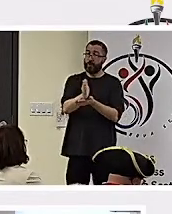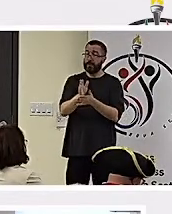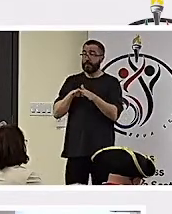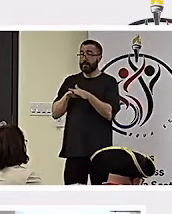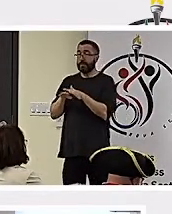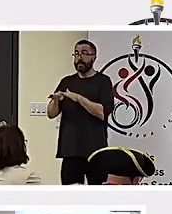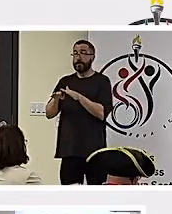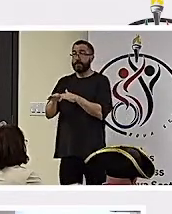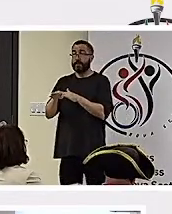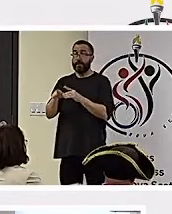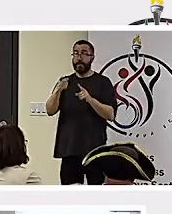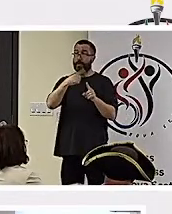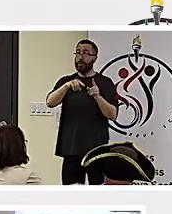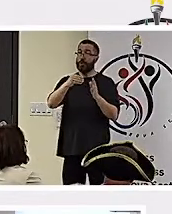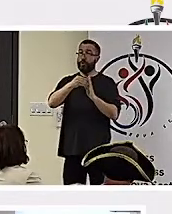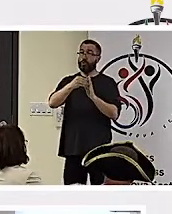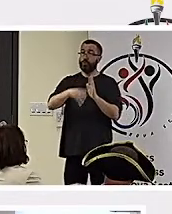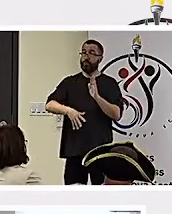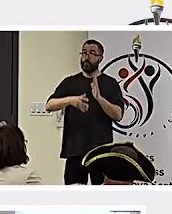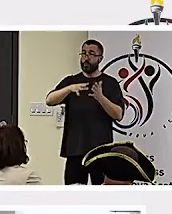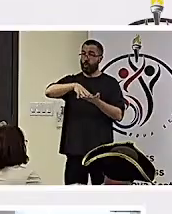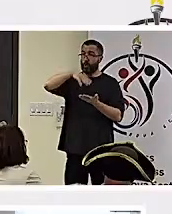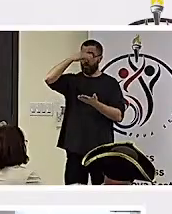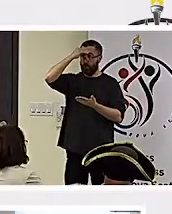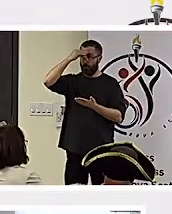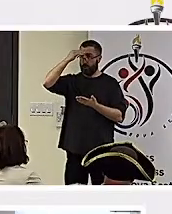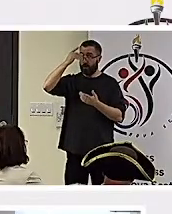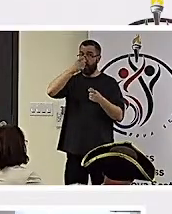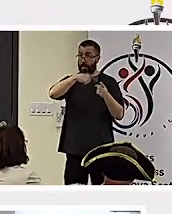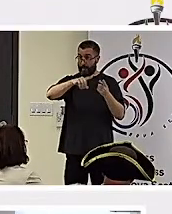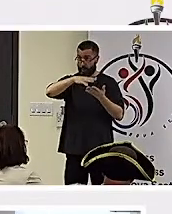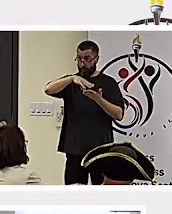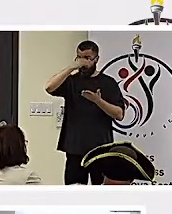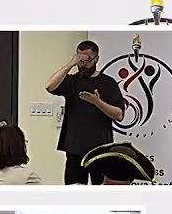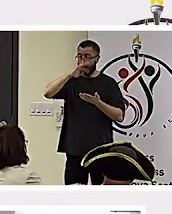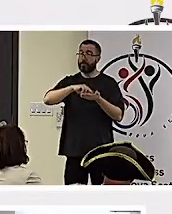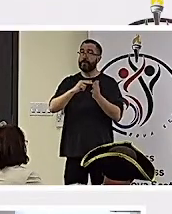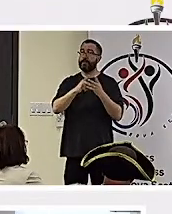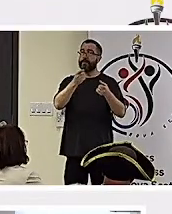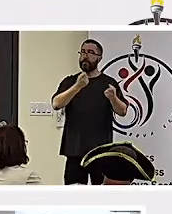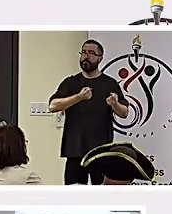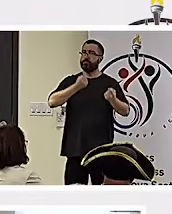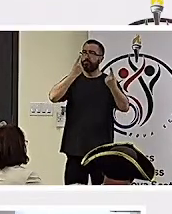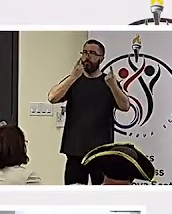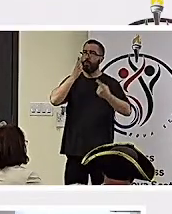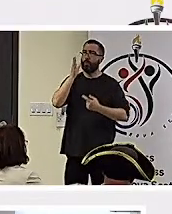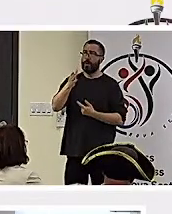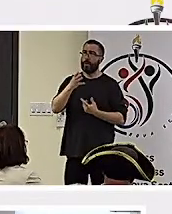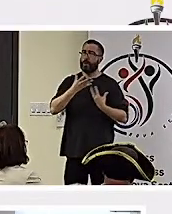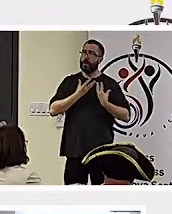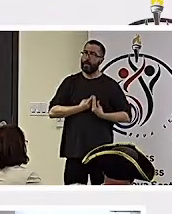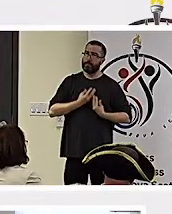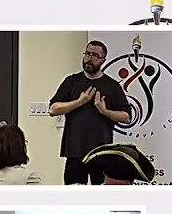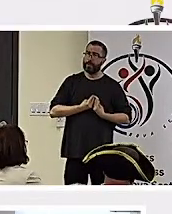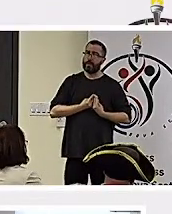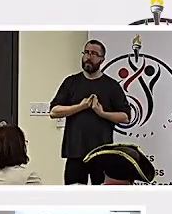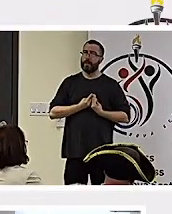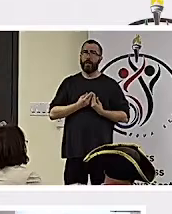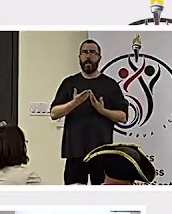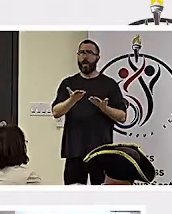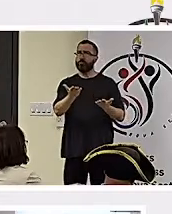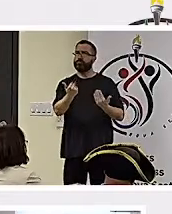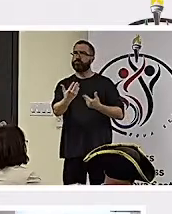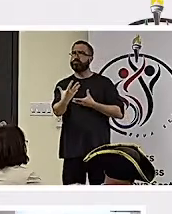students learn and experience, building understanding, empathy, and inclusive mindsets from an early